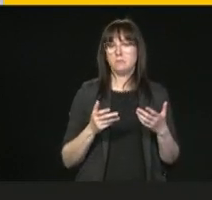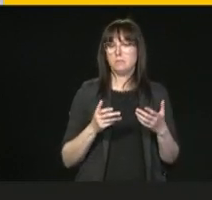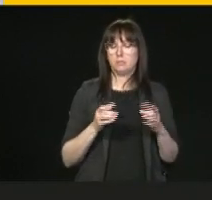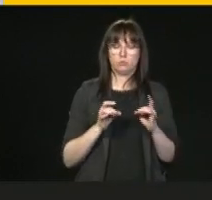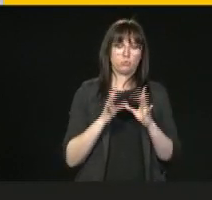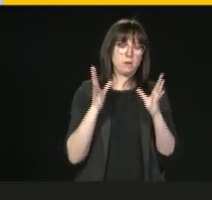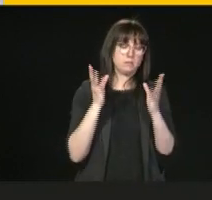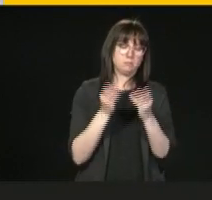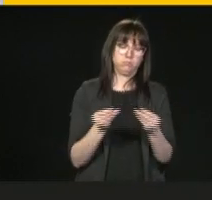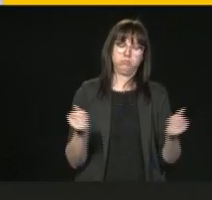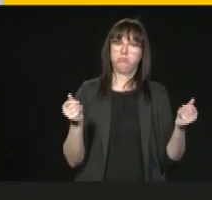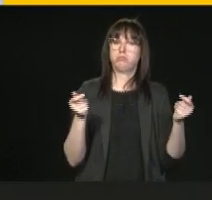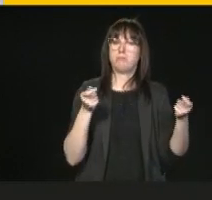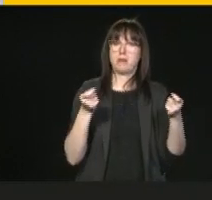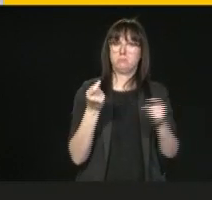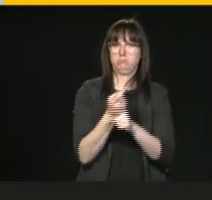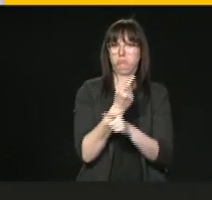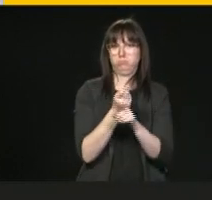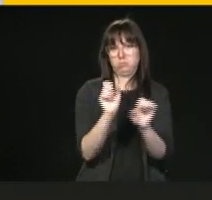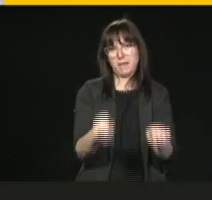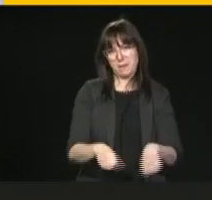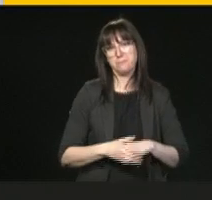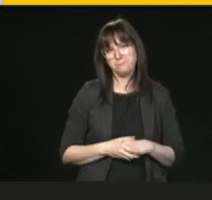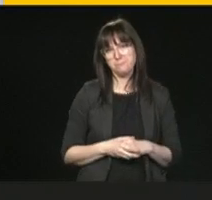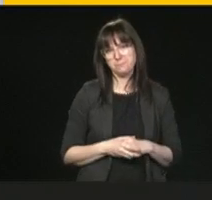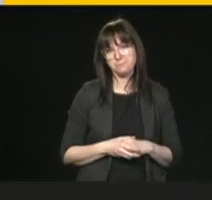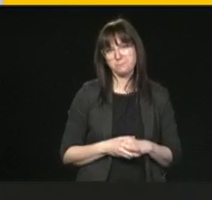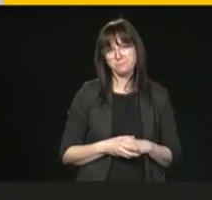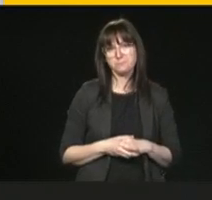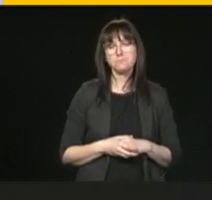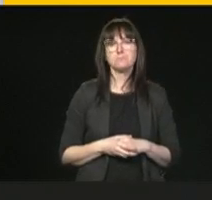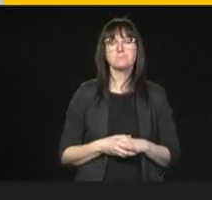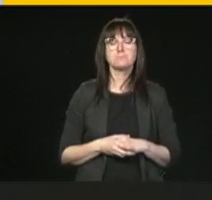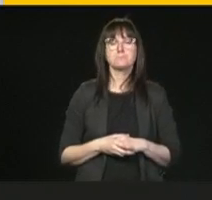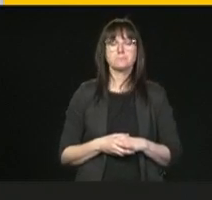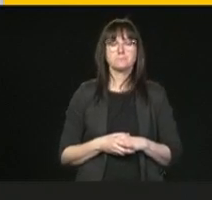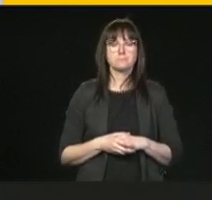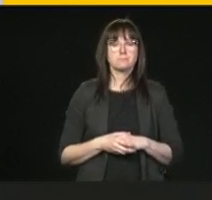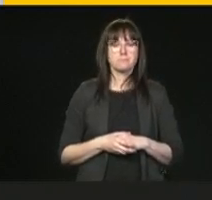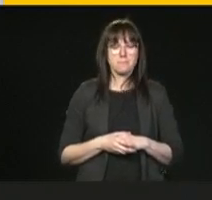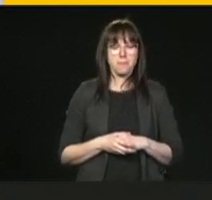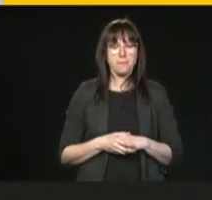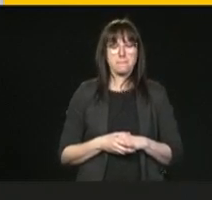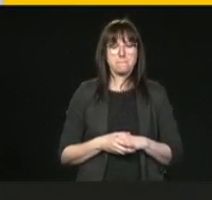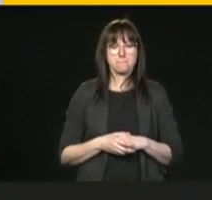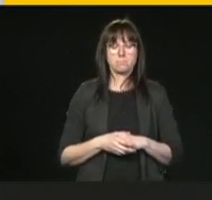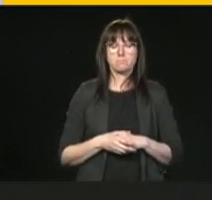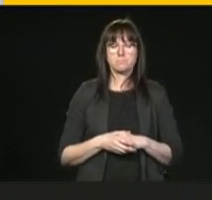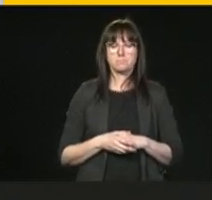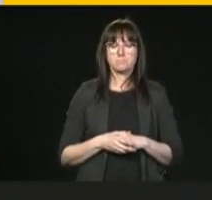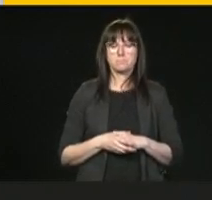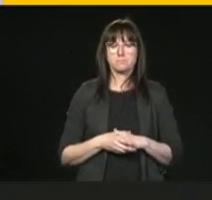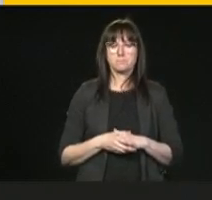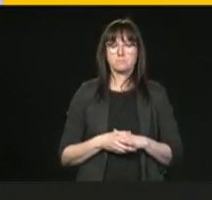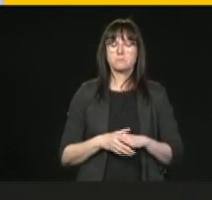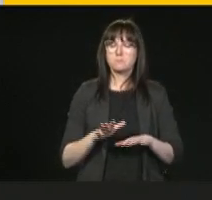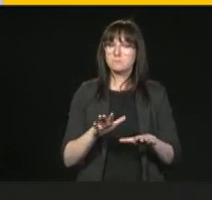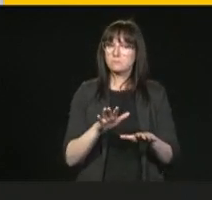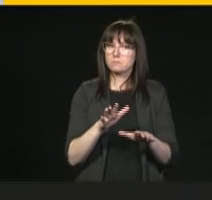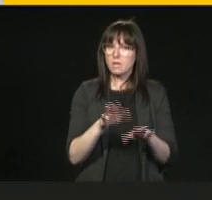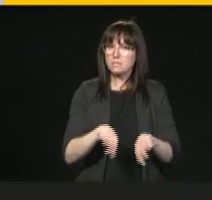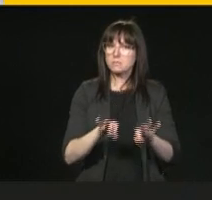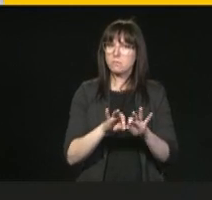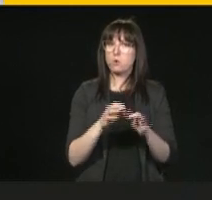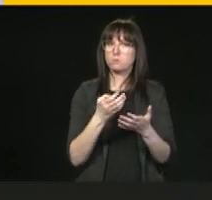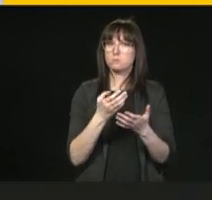quickly when the time comes. We need people to feel reassured that the